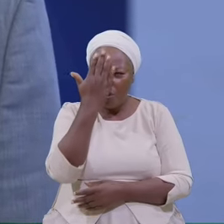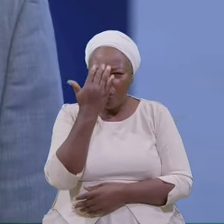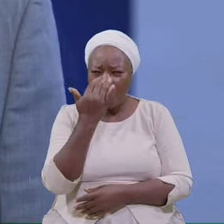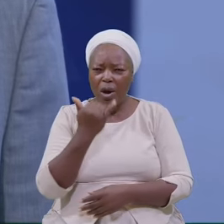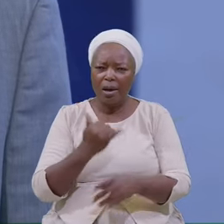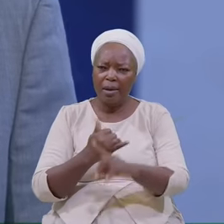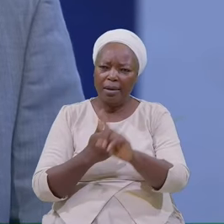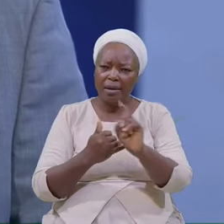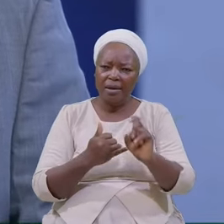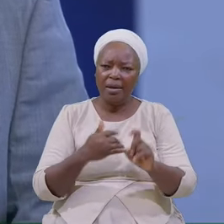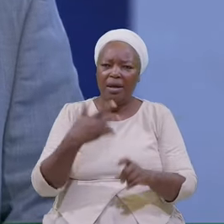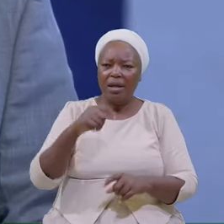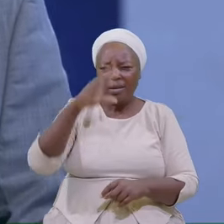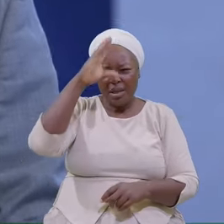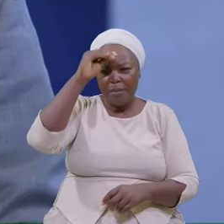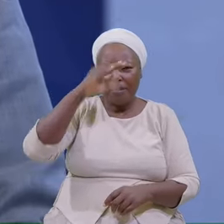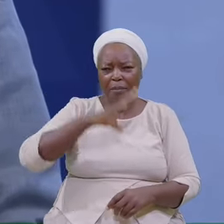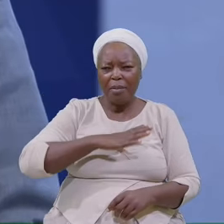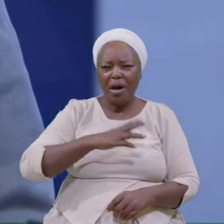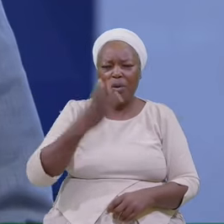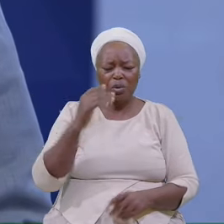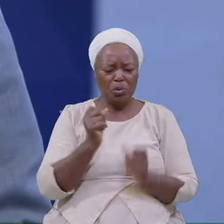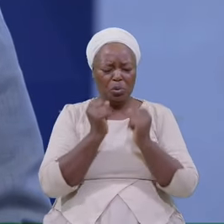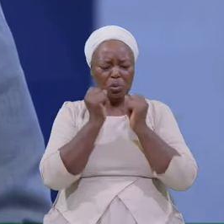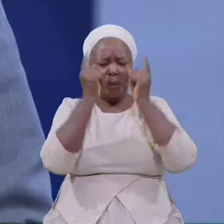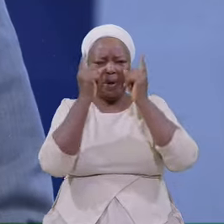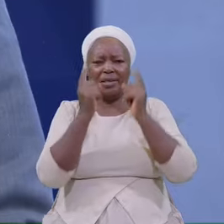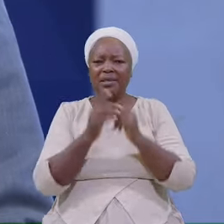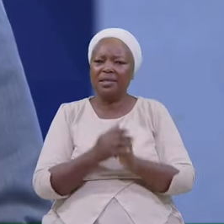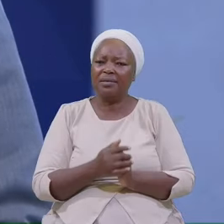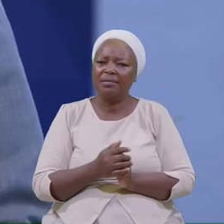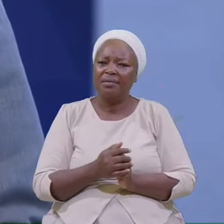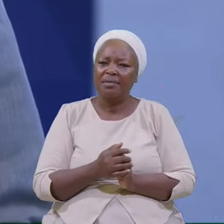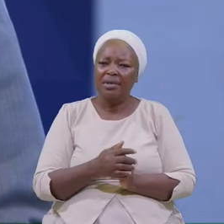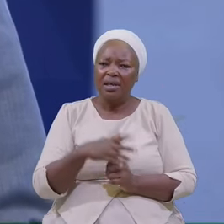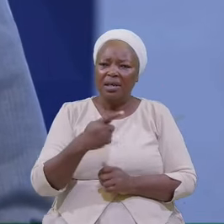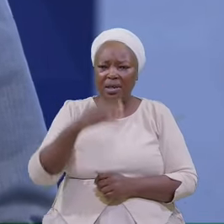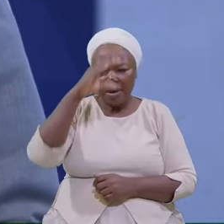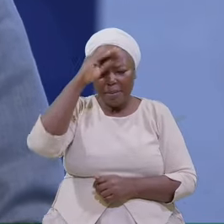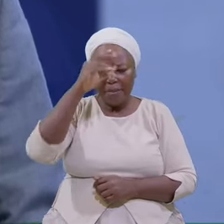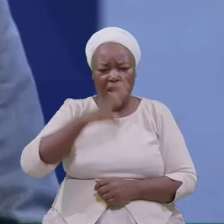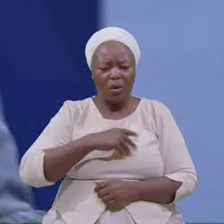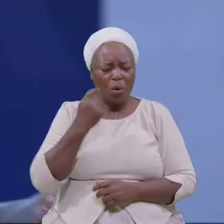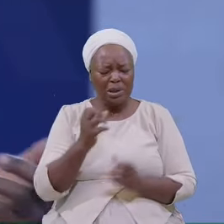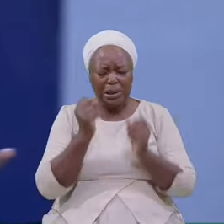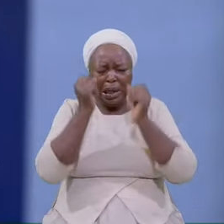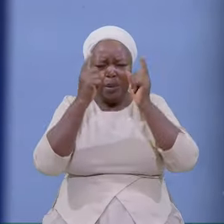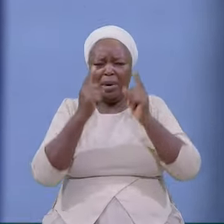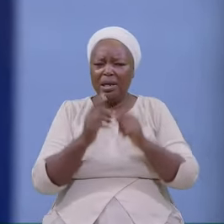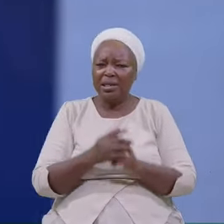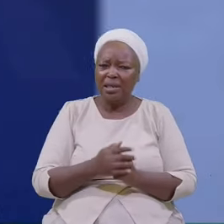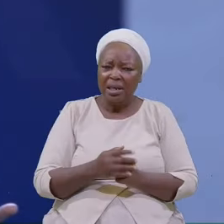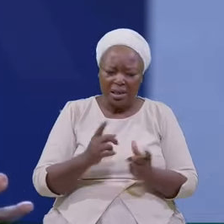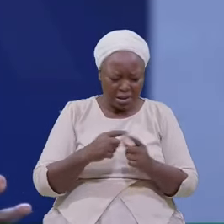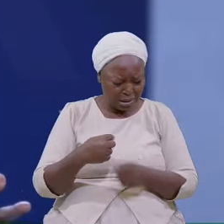Pourquoi? The man was dazed. L'homme là n'a jamais marché. The man was surprised. L'homme là était surpris. I have